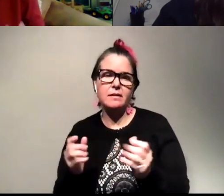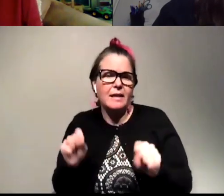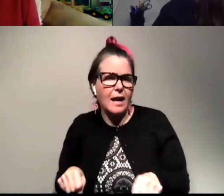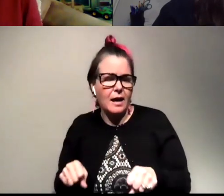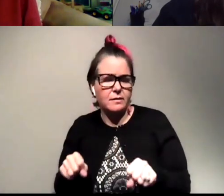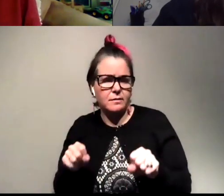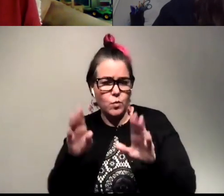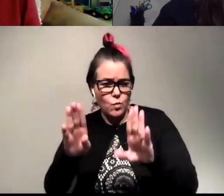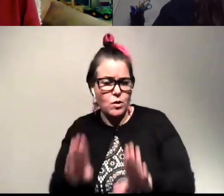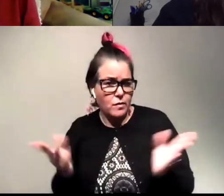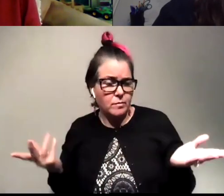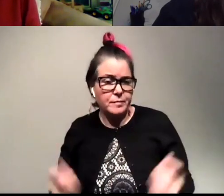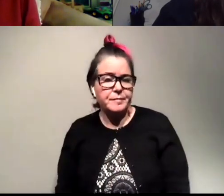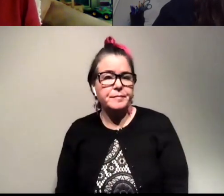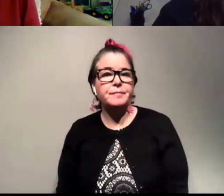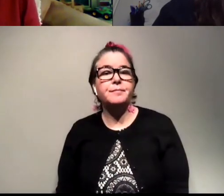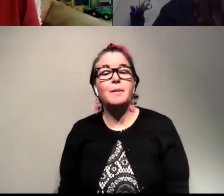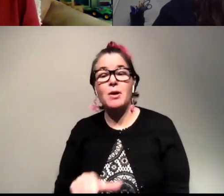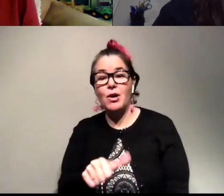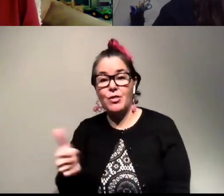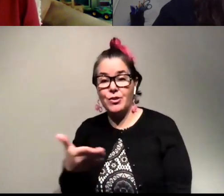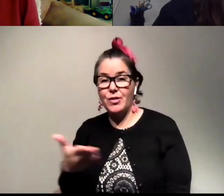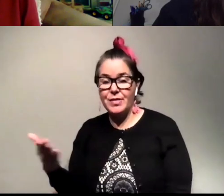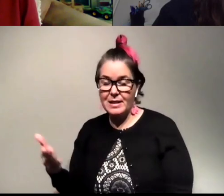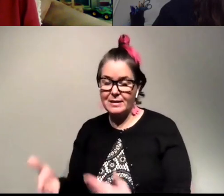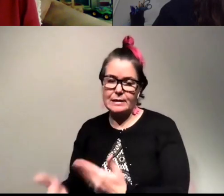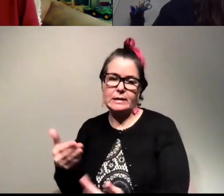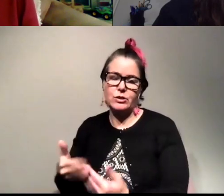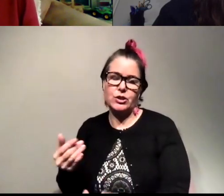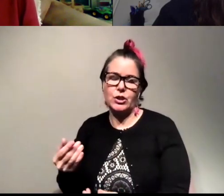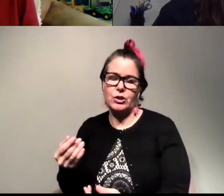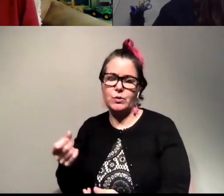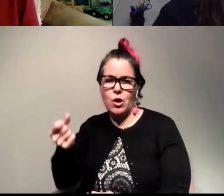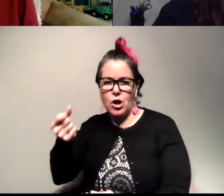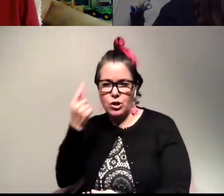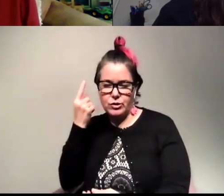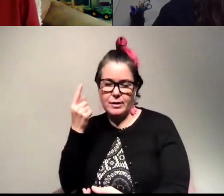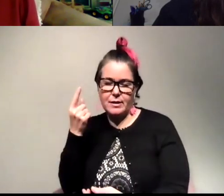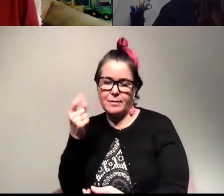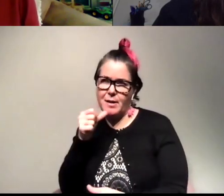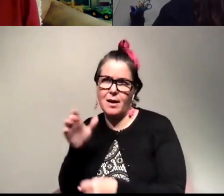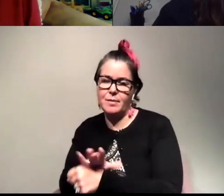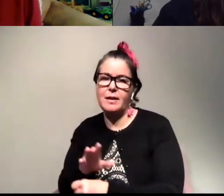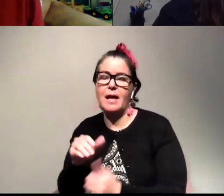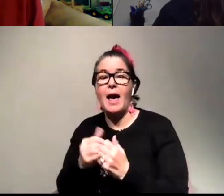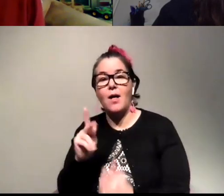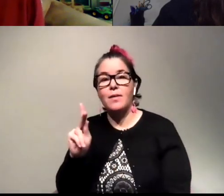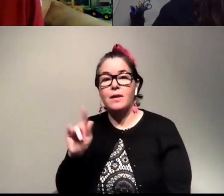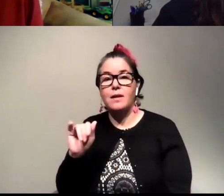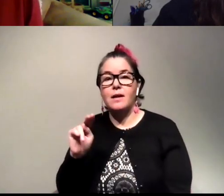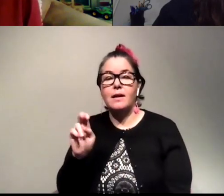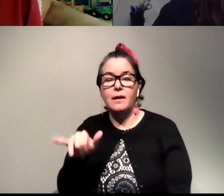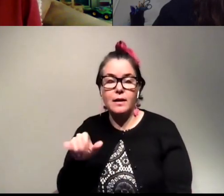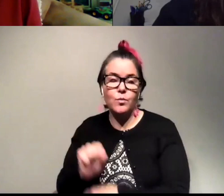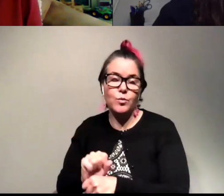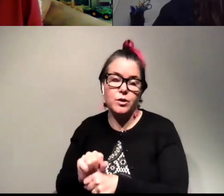wonderful. Other things are a little bit easier to understand, but not completely, like how the kidney works, how the liver